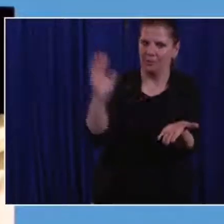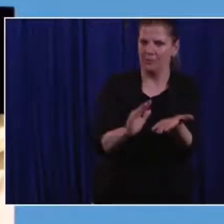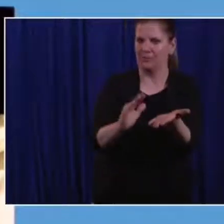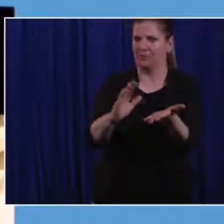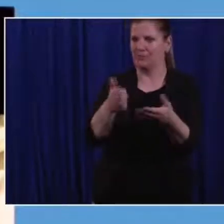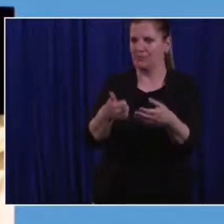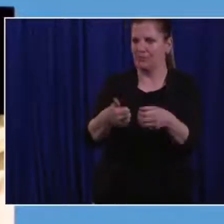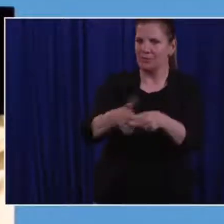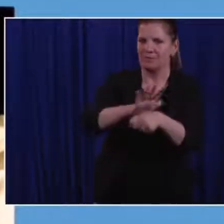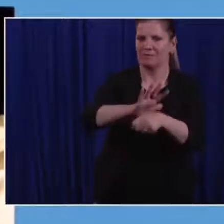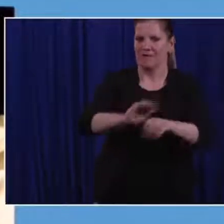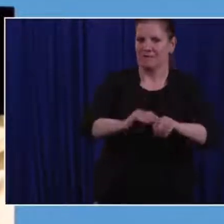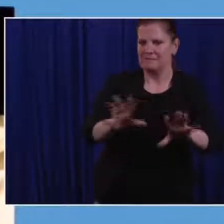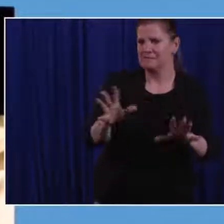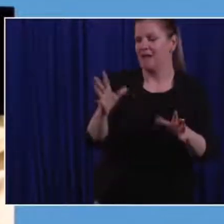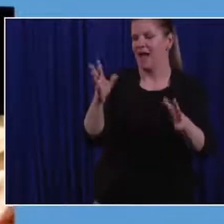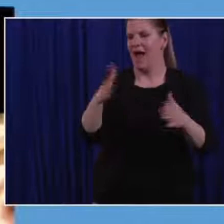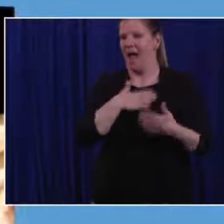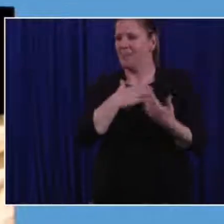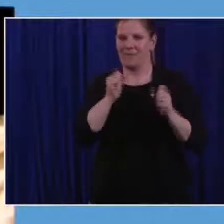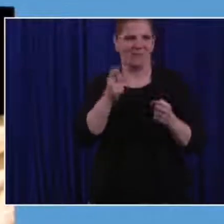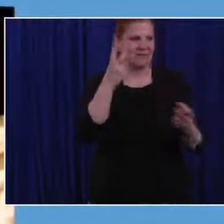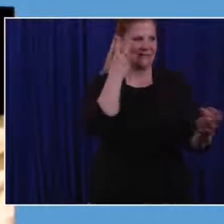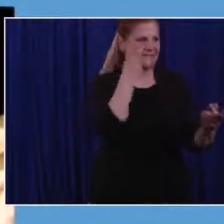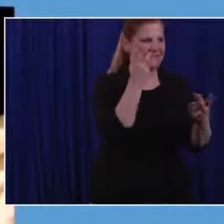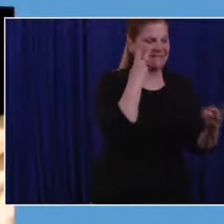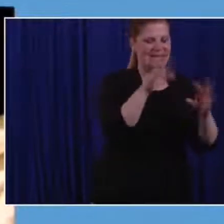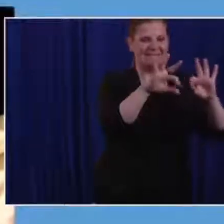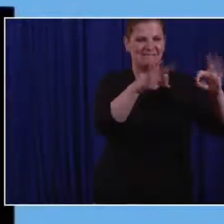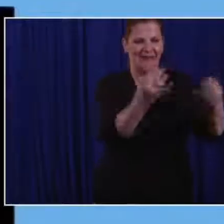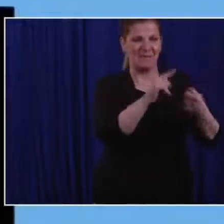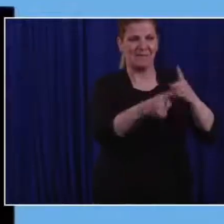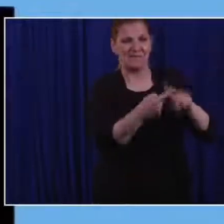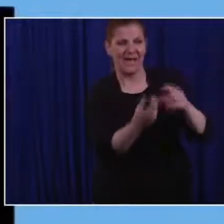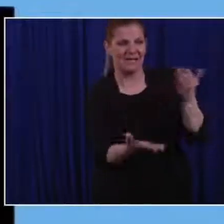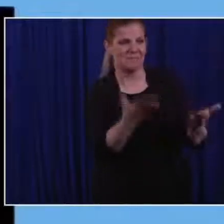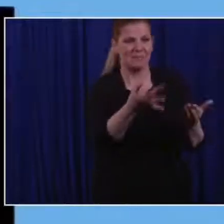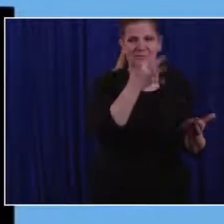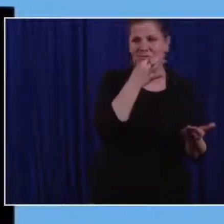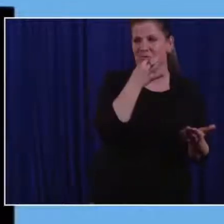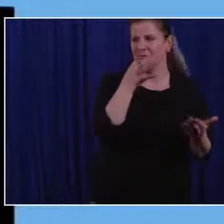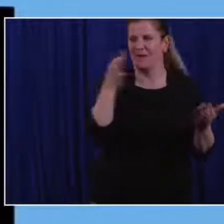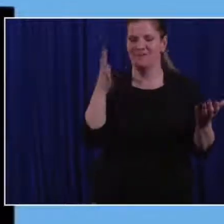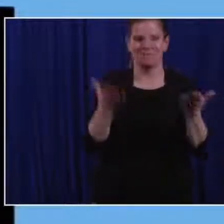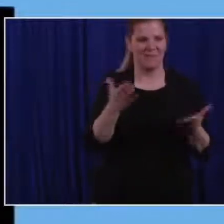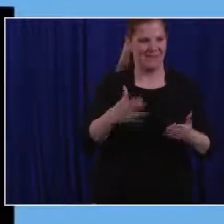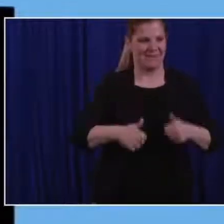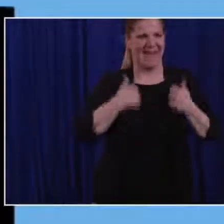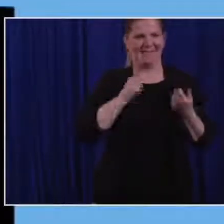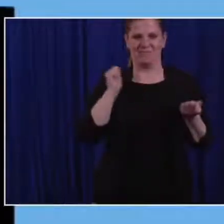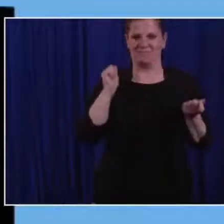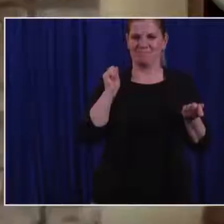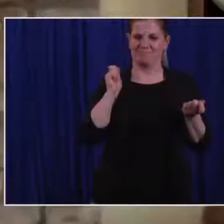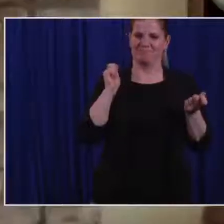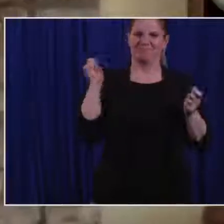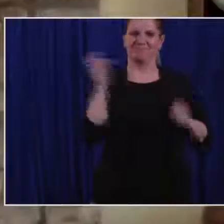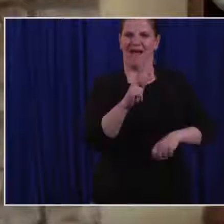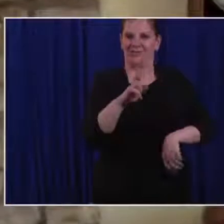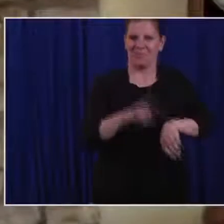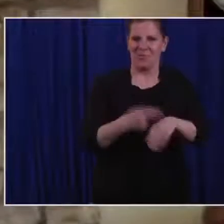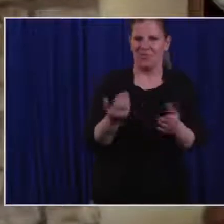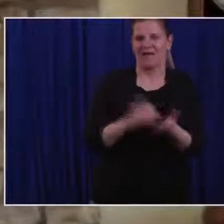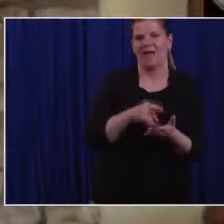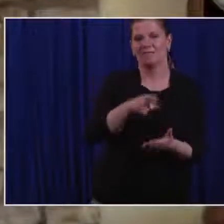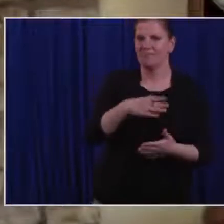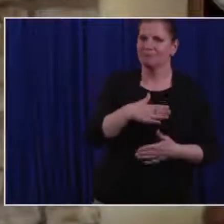get back to normal. It was really an inspiring trip. Fran and I were happy to be there, and